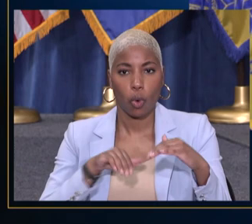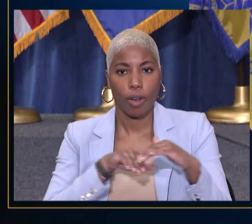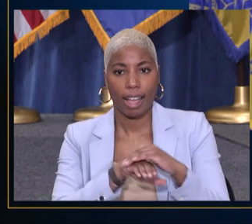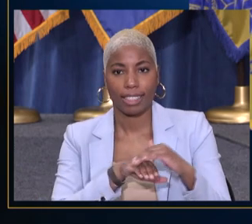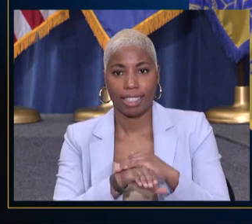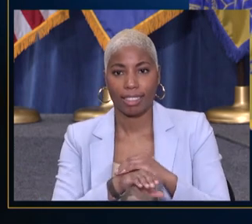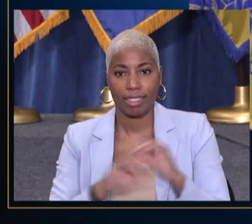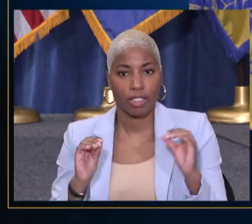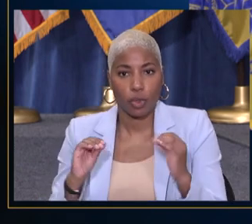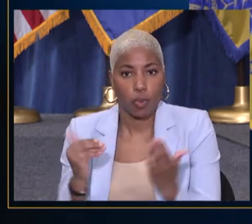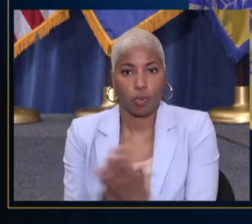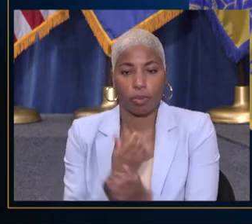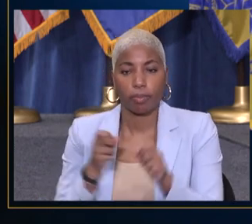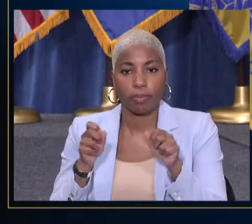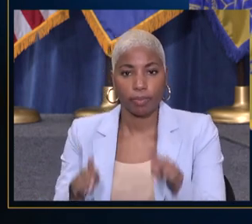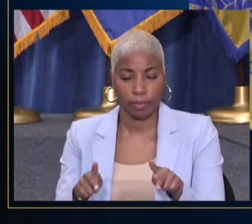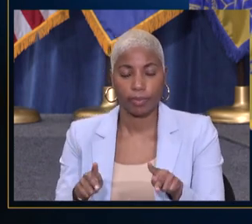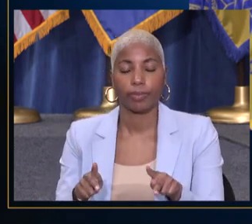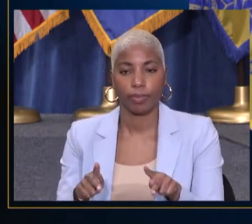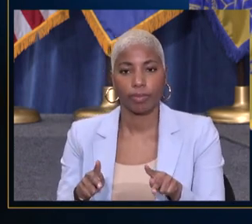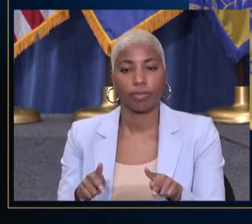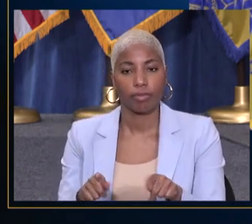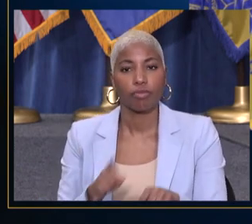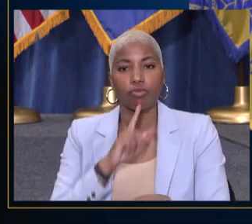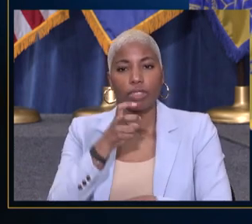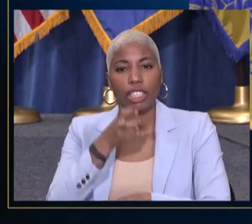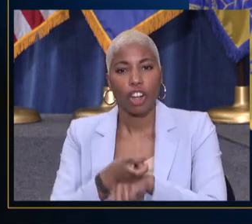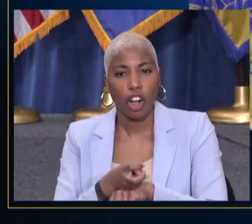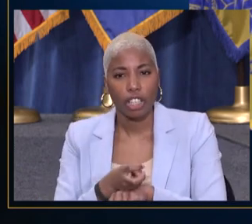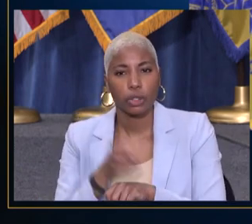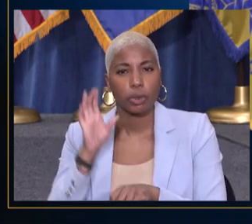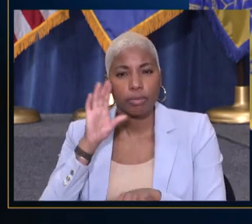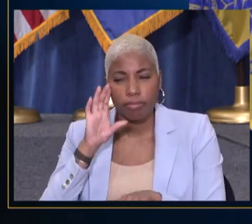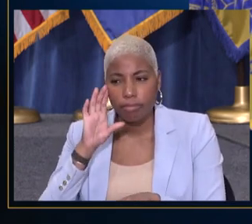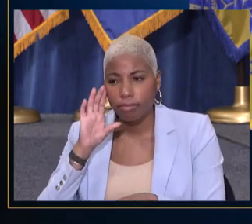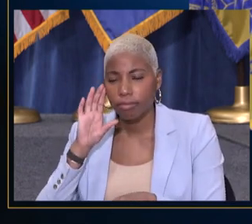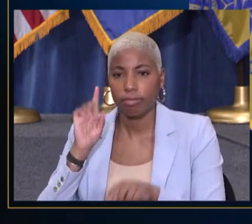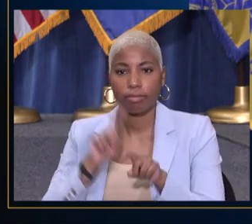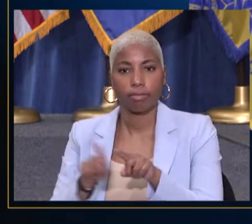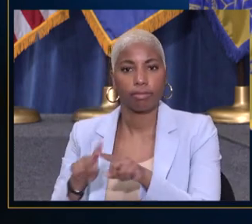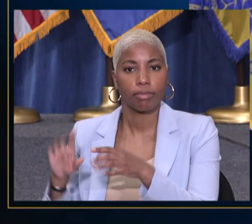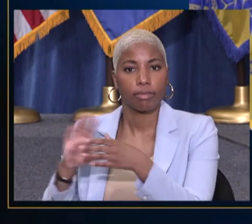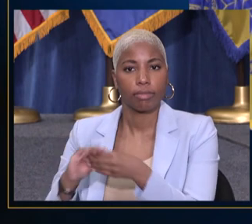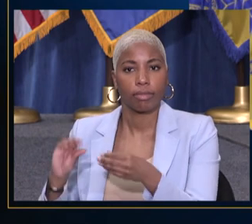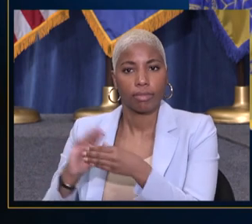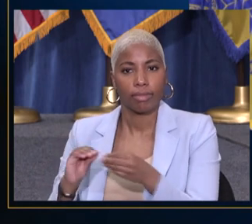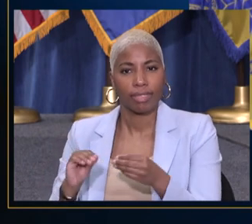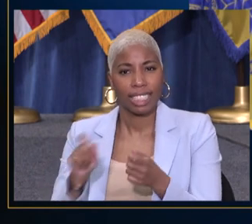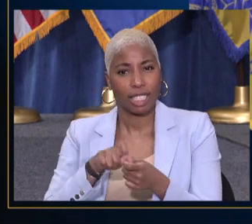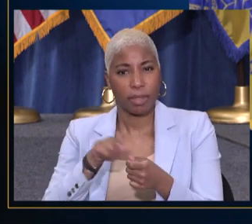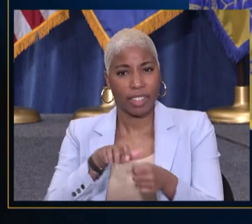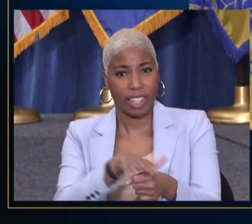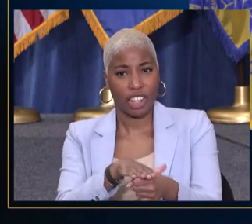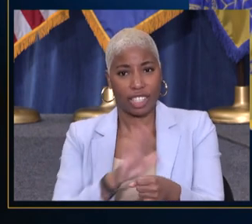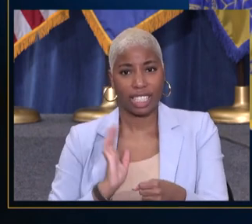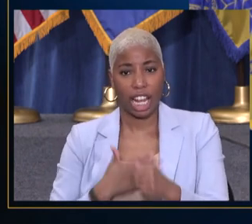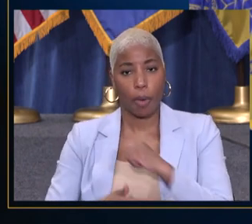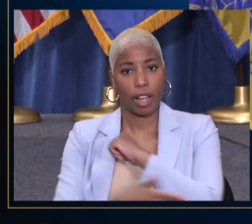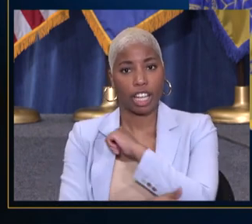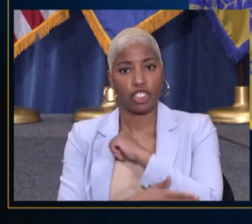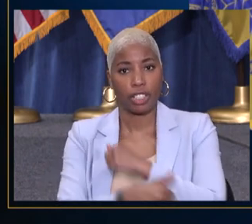up opportunities. It is hard to listen as a secretary of HHS that there are parts of our country that are